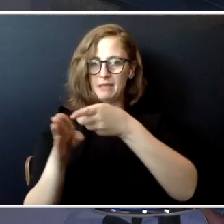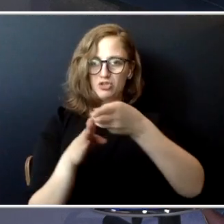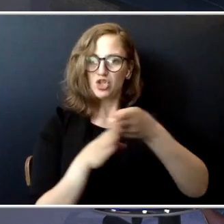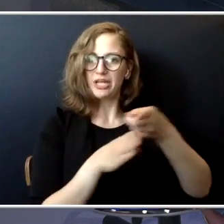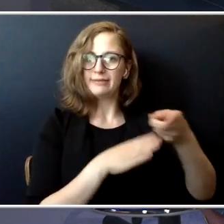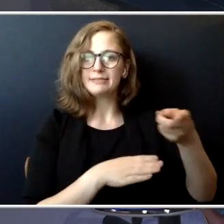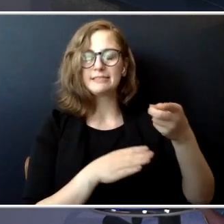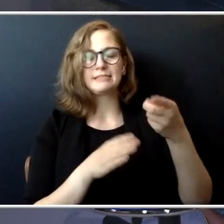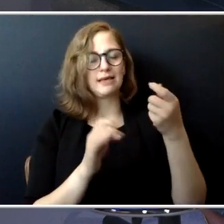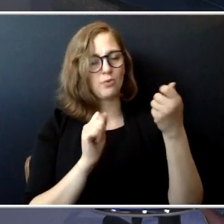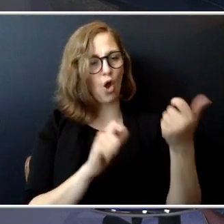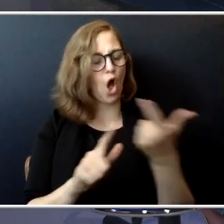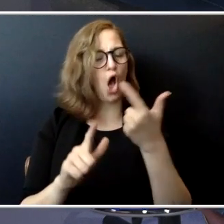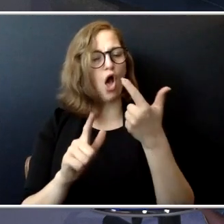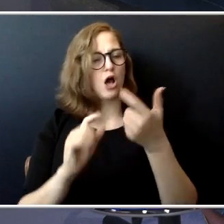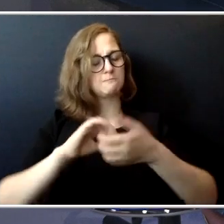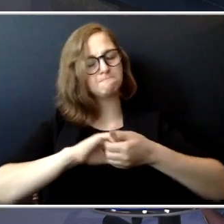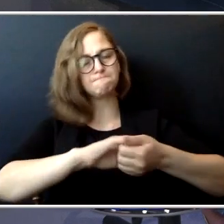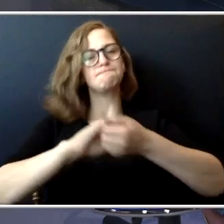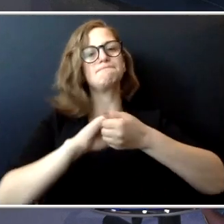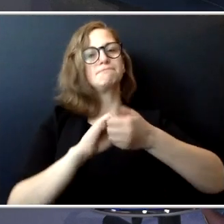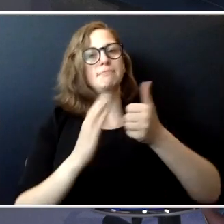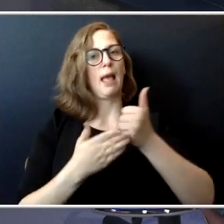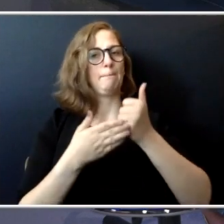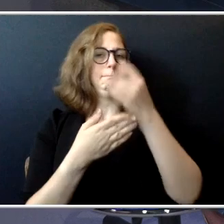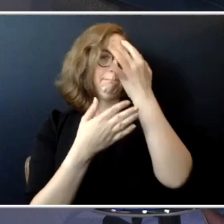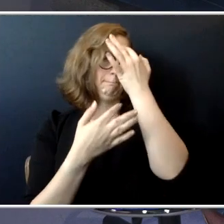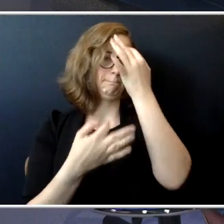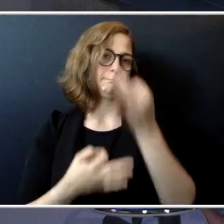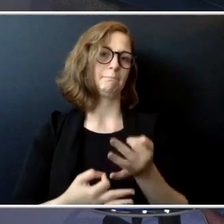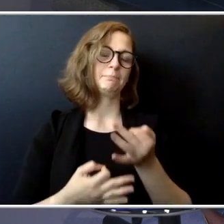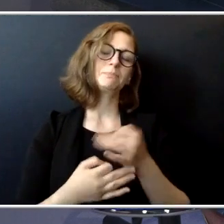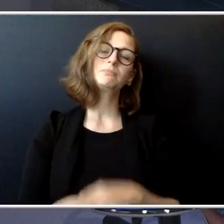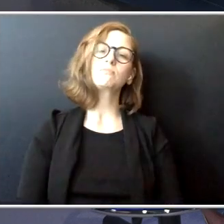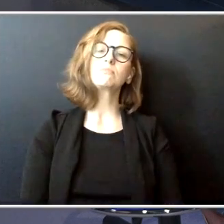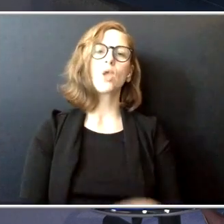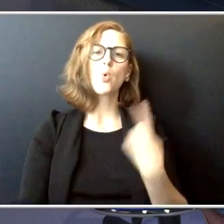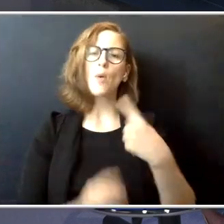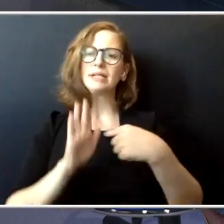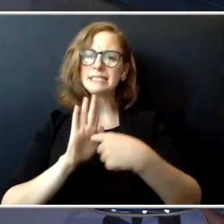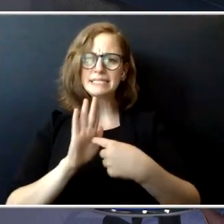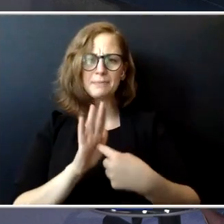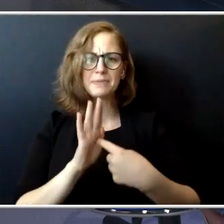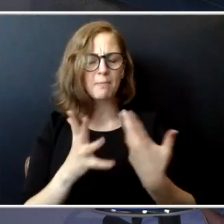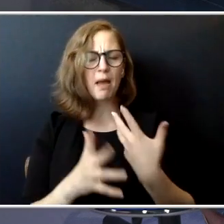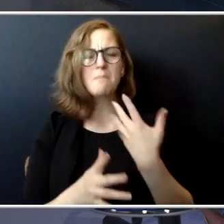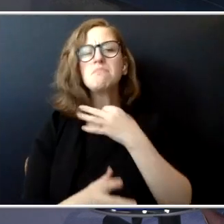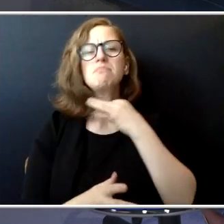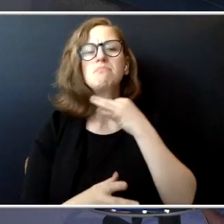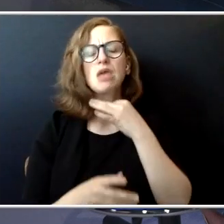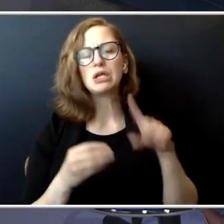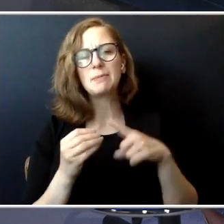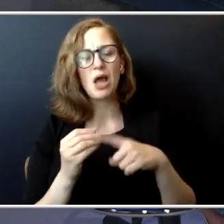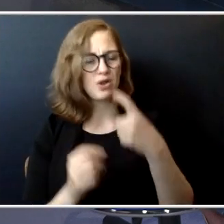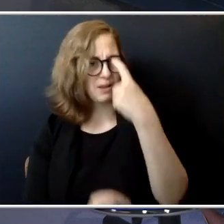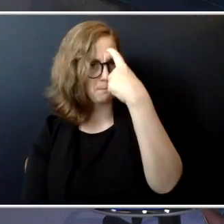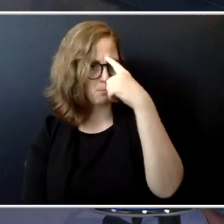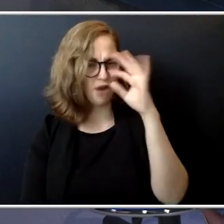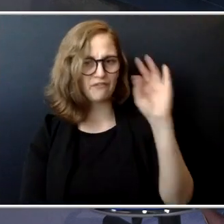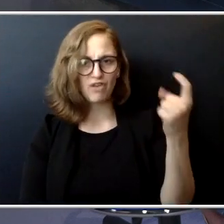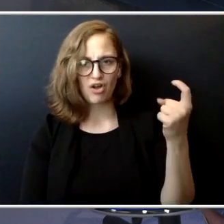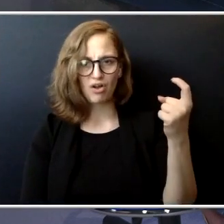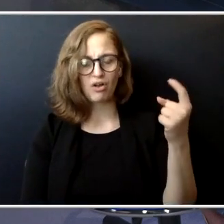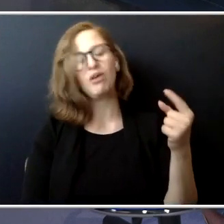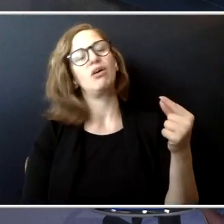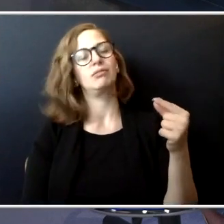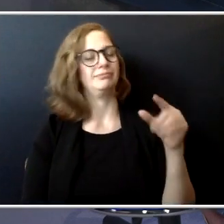you. One of the side effects or the symptoms that I'd love to ask you about is brain fog, because if people haven't ever had the joy